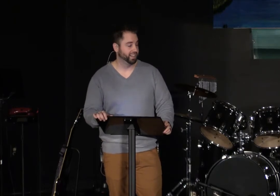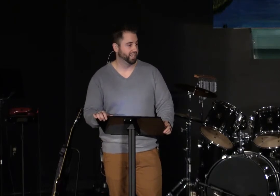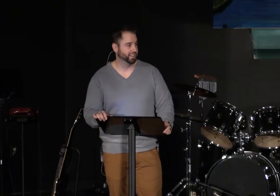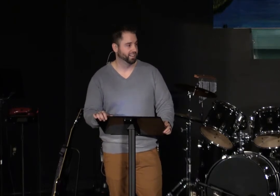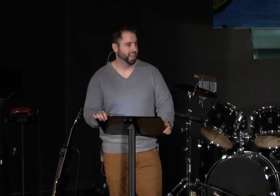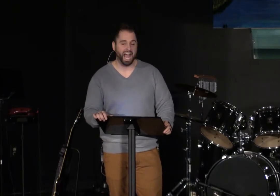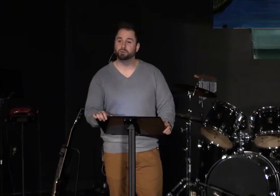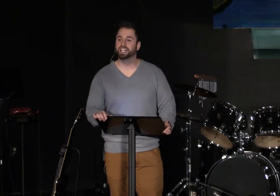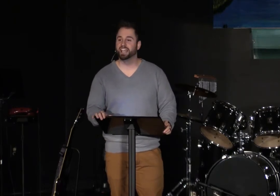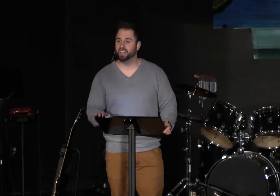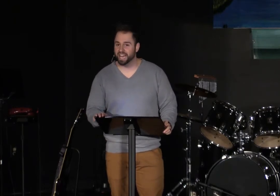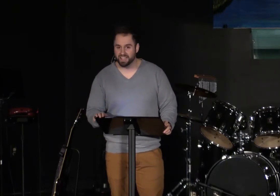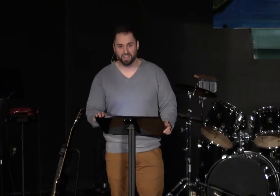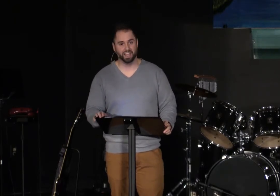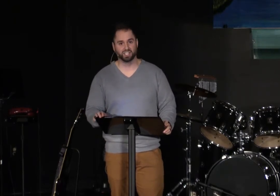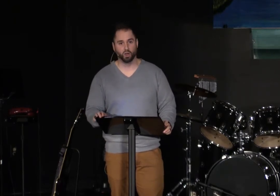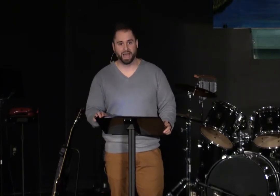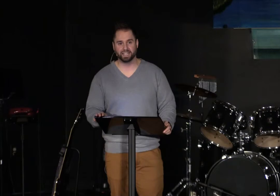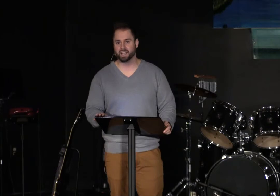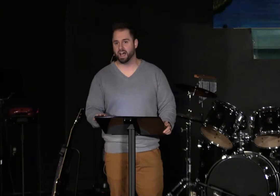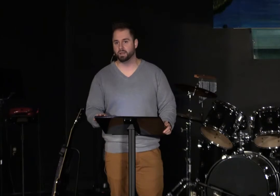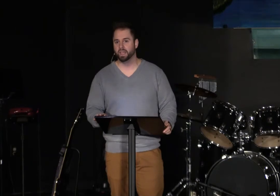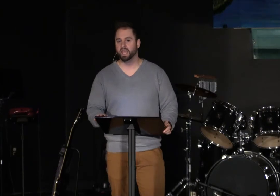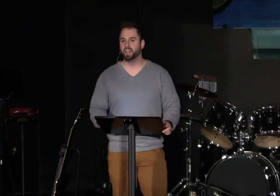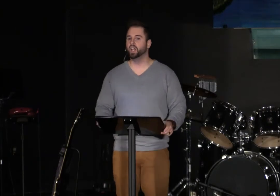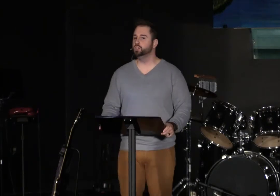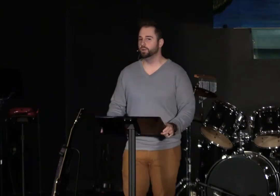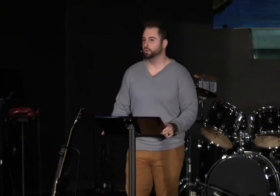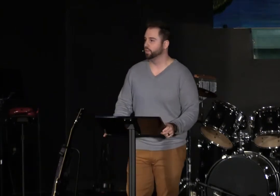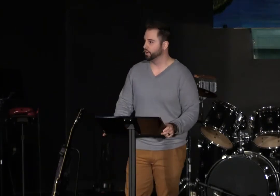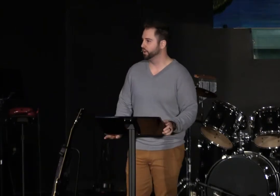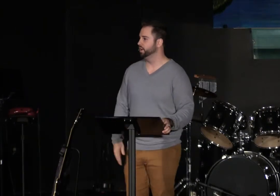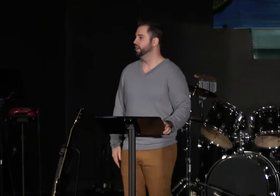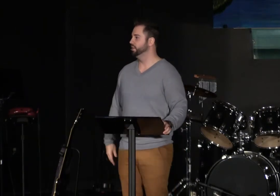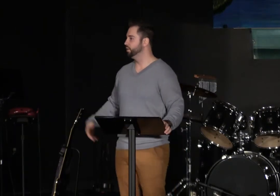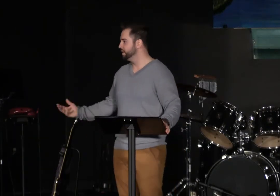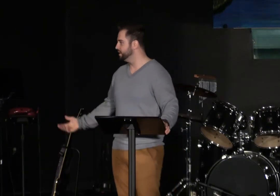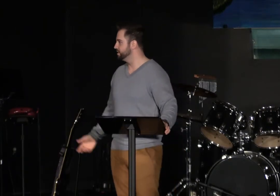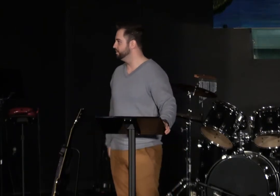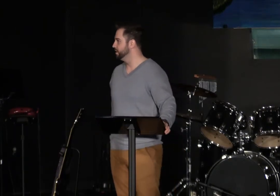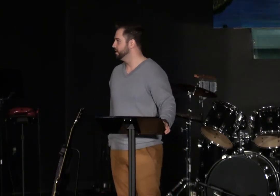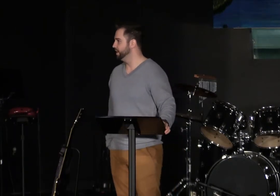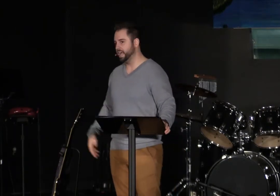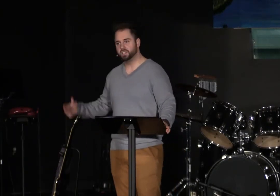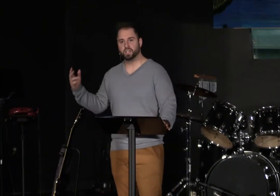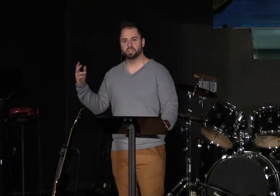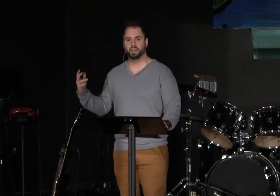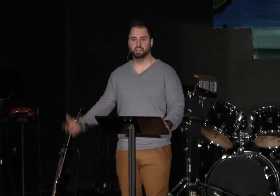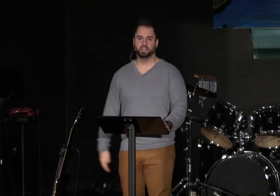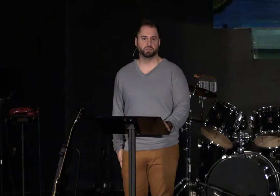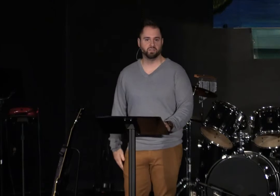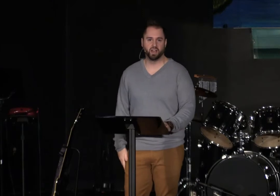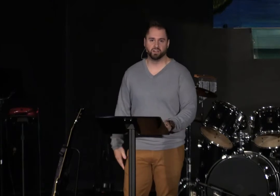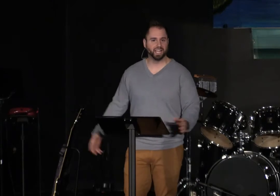give about anything. I would give anything to go back in time and undo the hurt and the criticism and the negligence